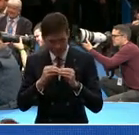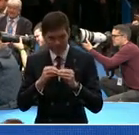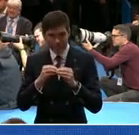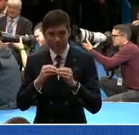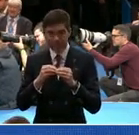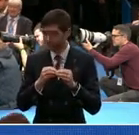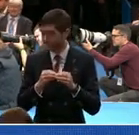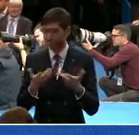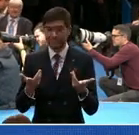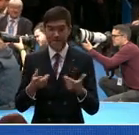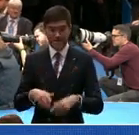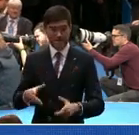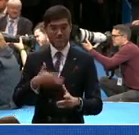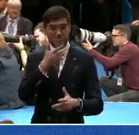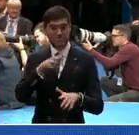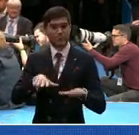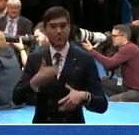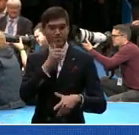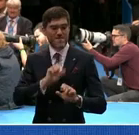good sense of the British people.